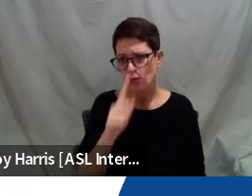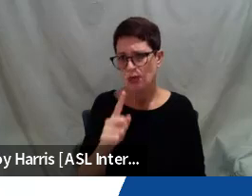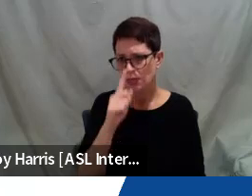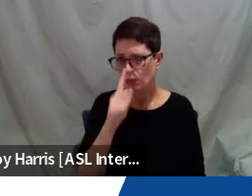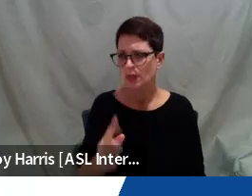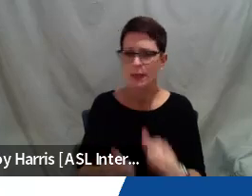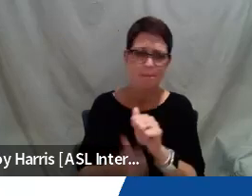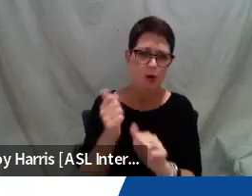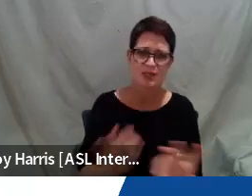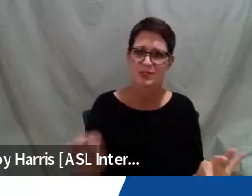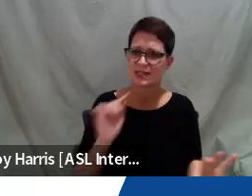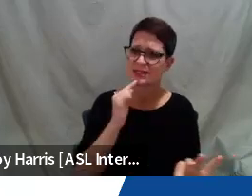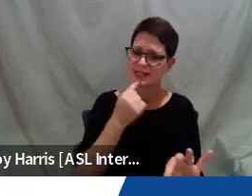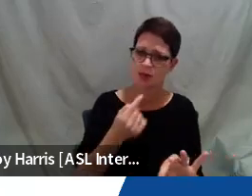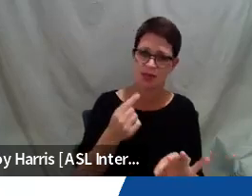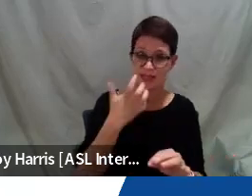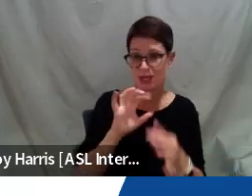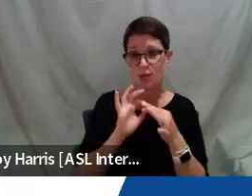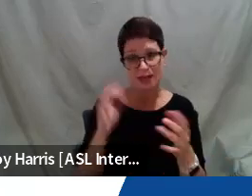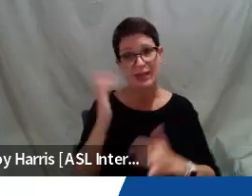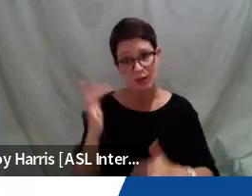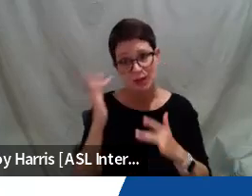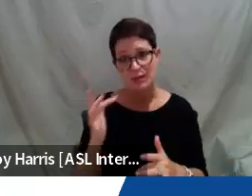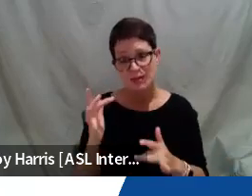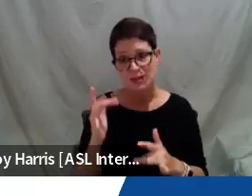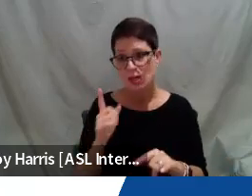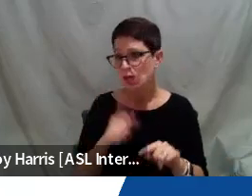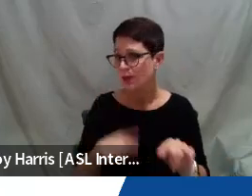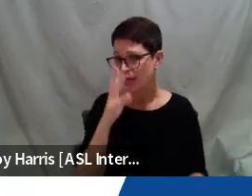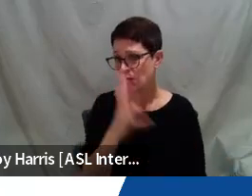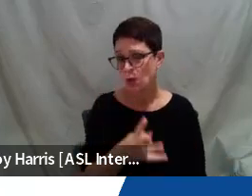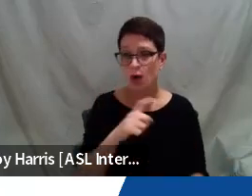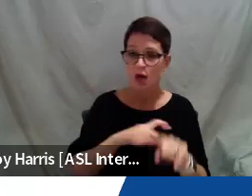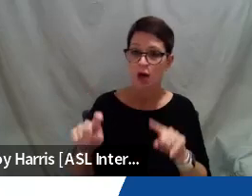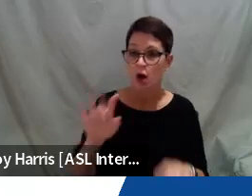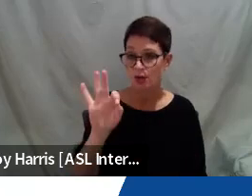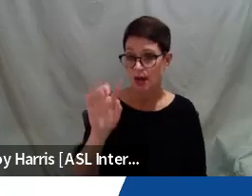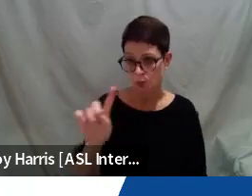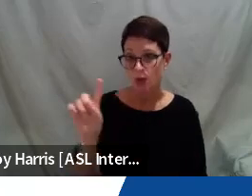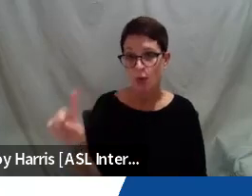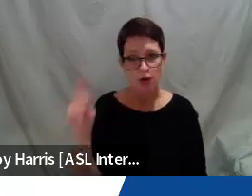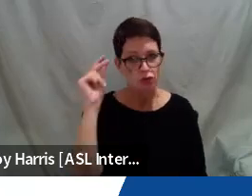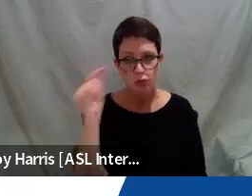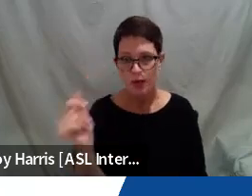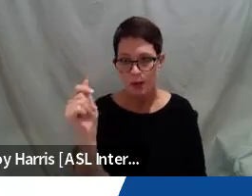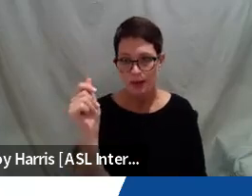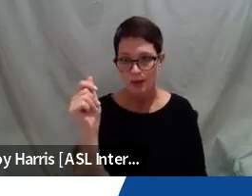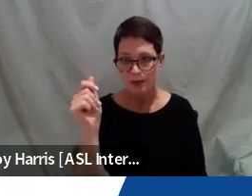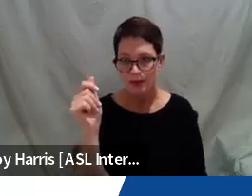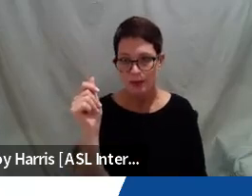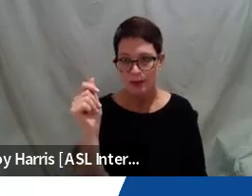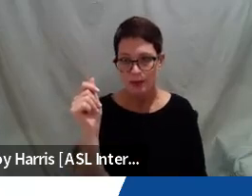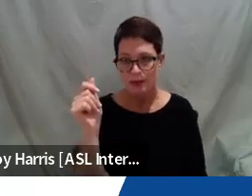the most serious heat-related illness. So it's essential that you call 911 right away,